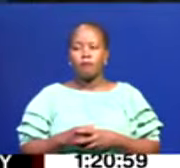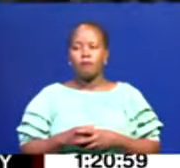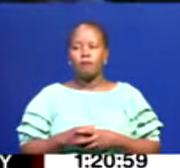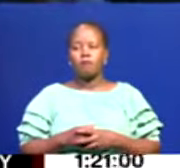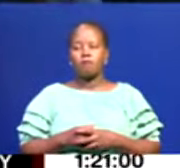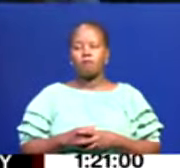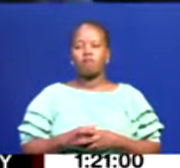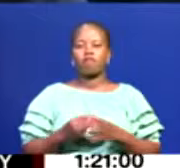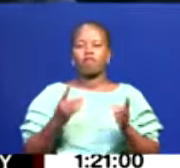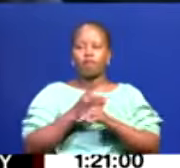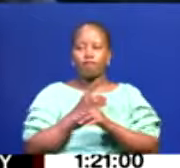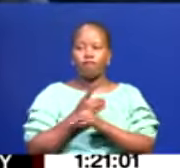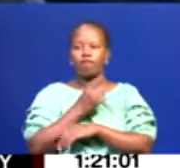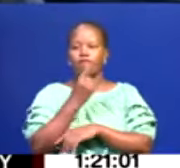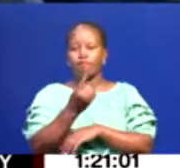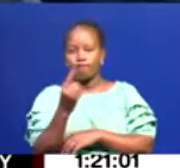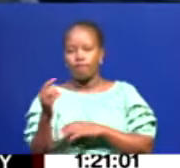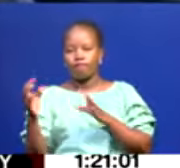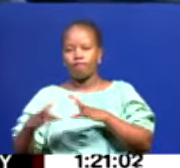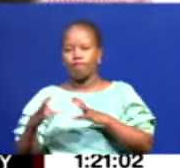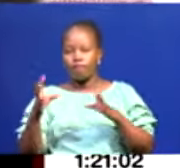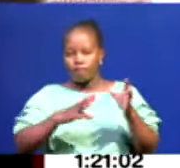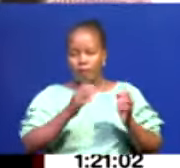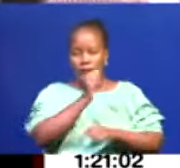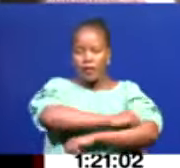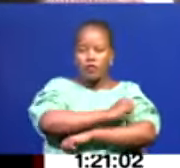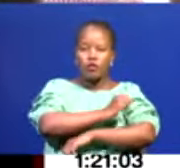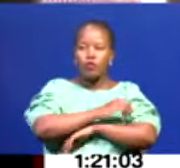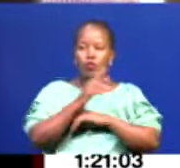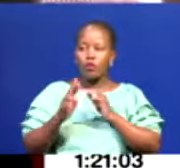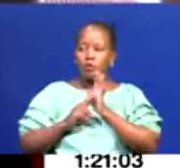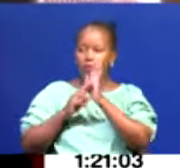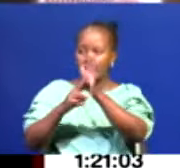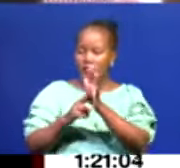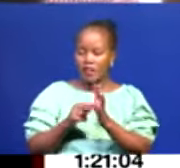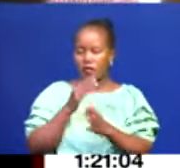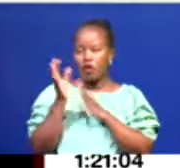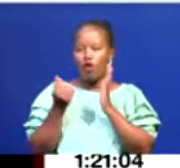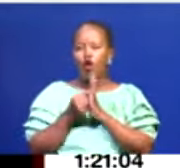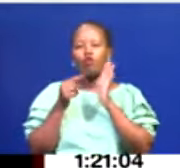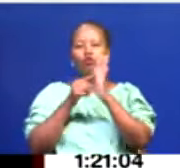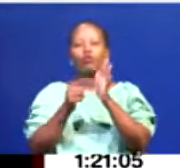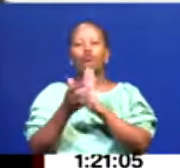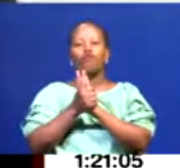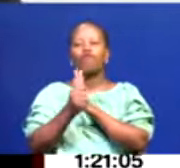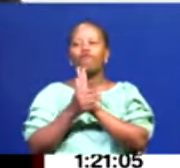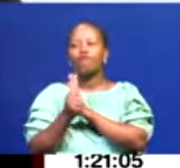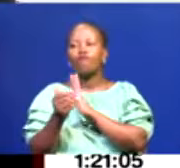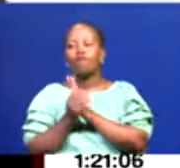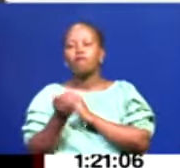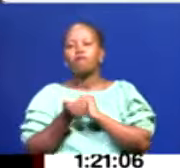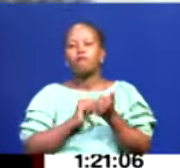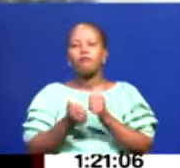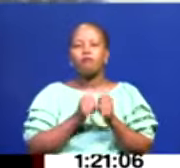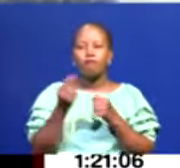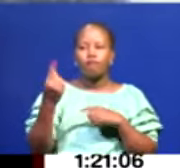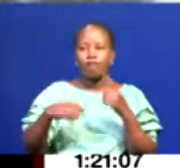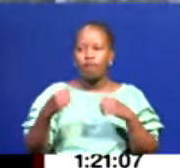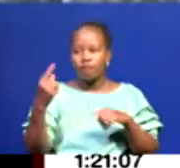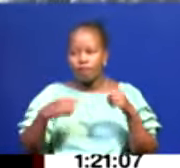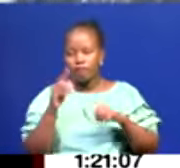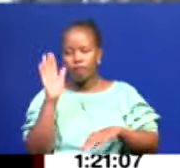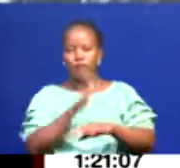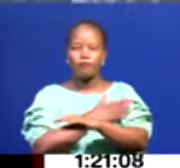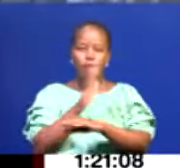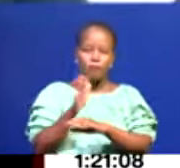One after the other, the schools represented took turns to show their mastery of the French and German languages in a competition of skits, songs